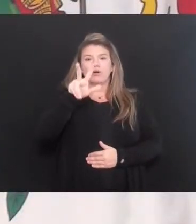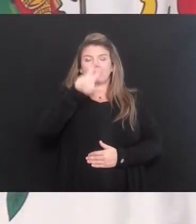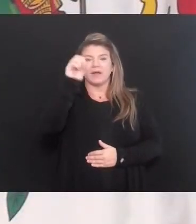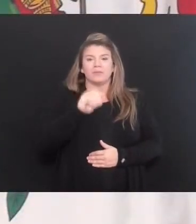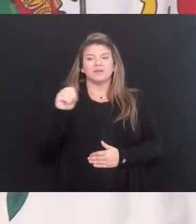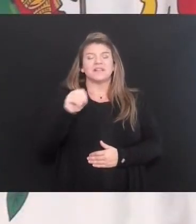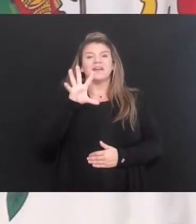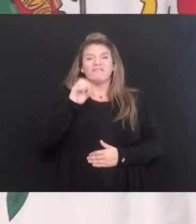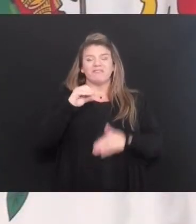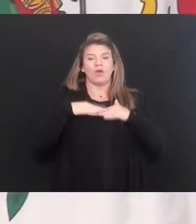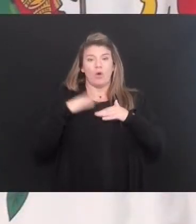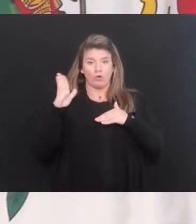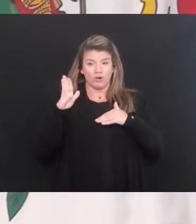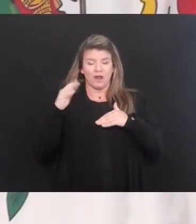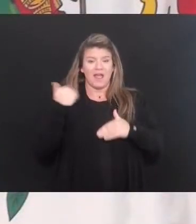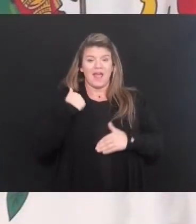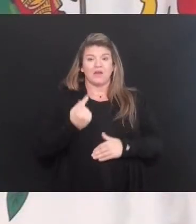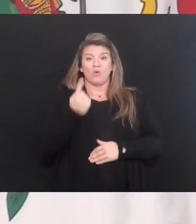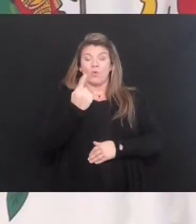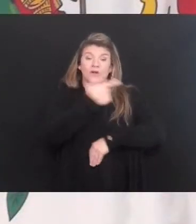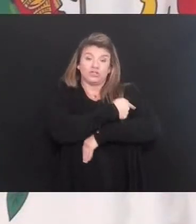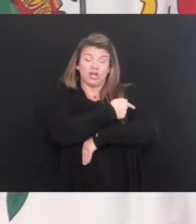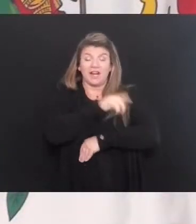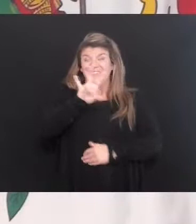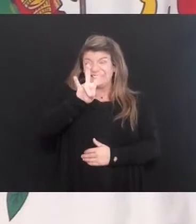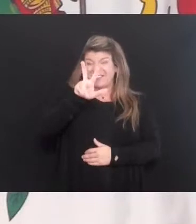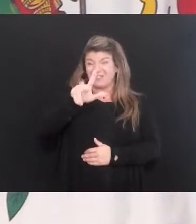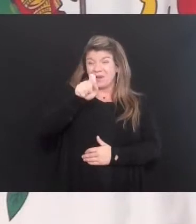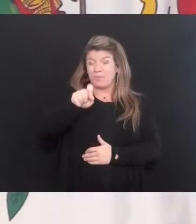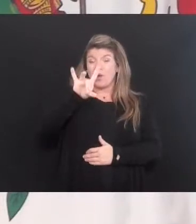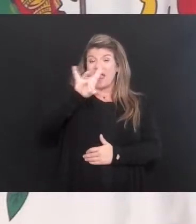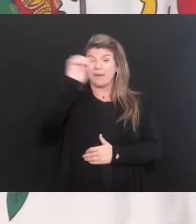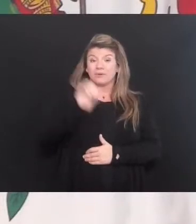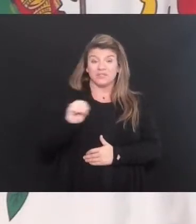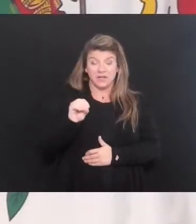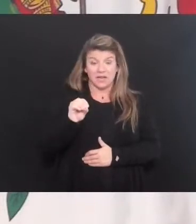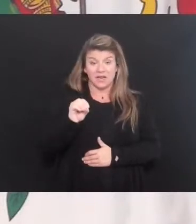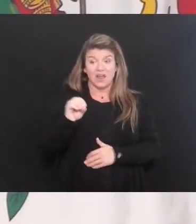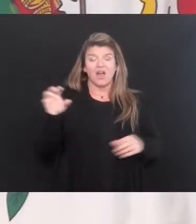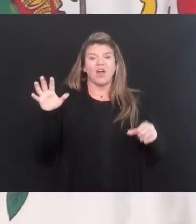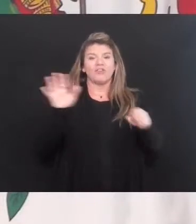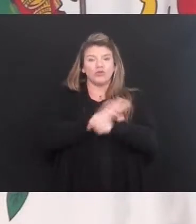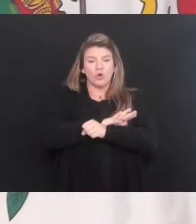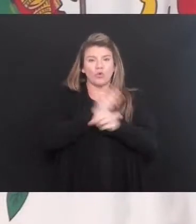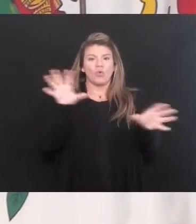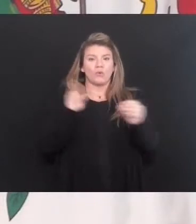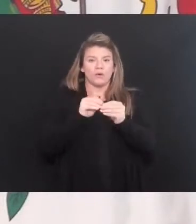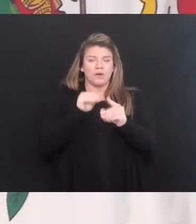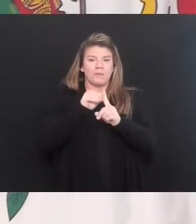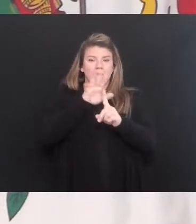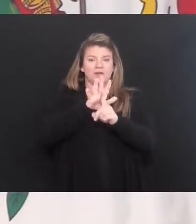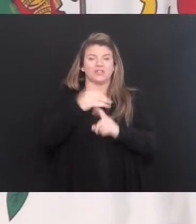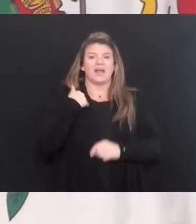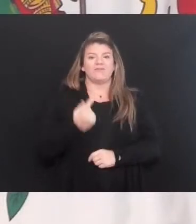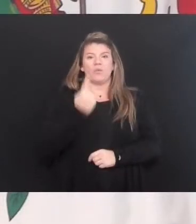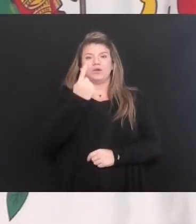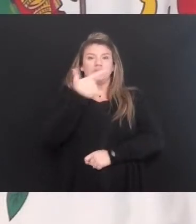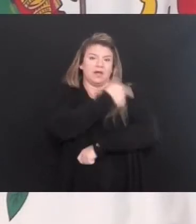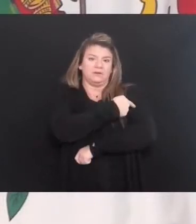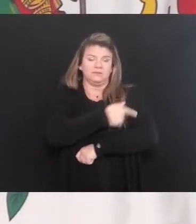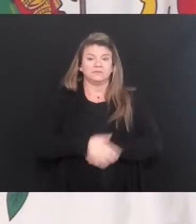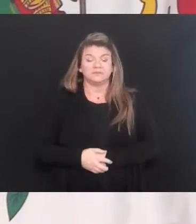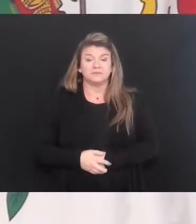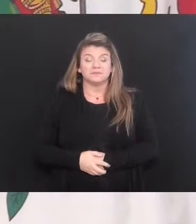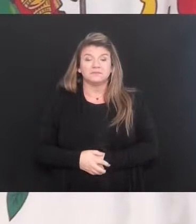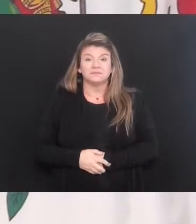the 50 and olders that have had one shot, and 73.8% of the total population has had one shot.